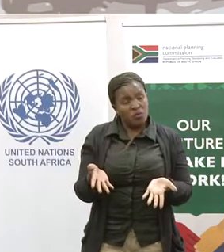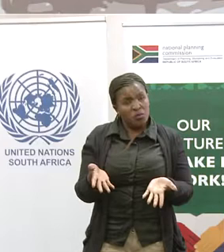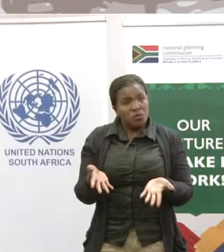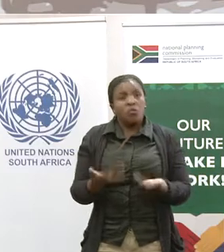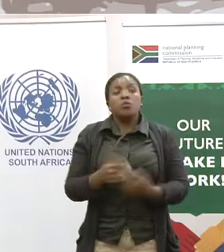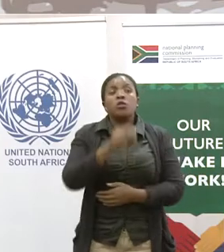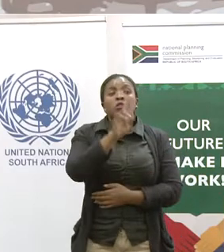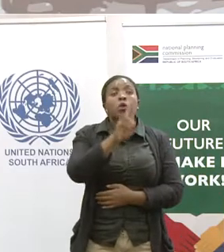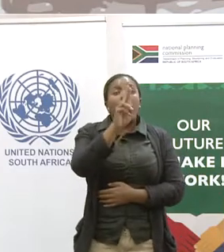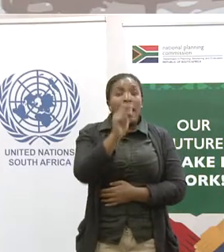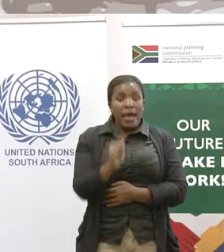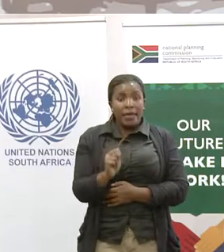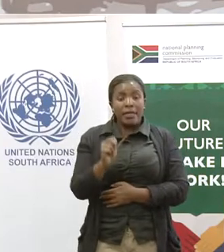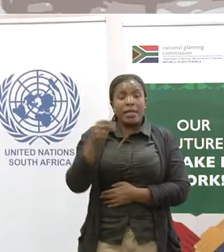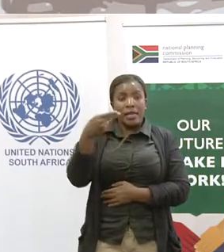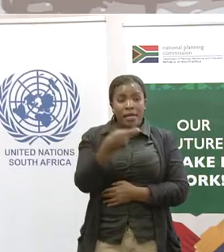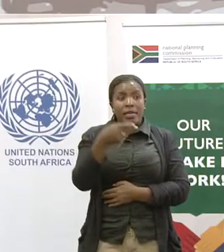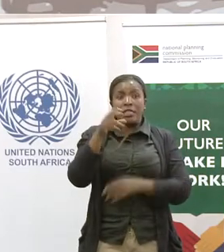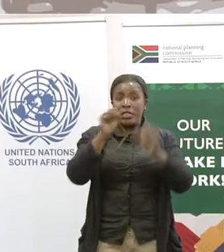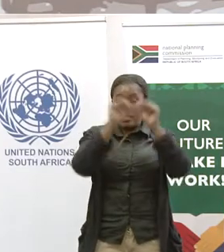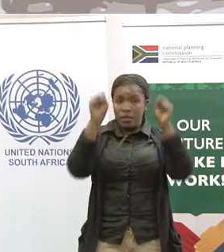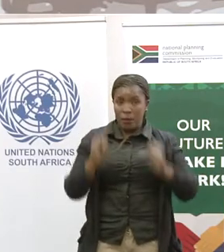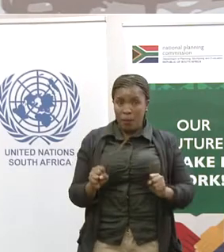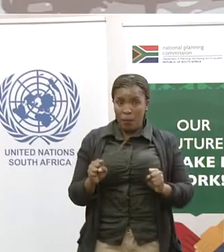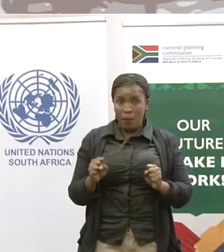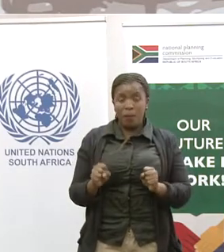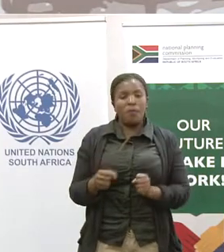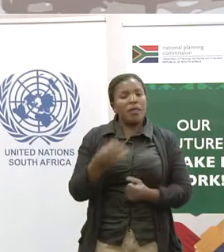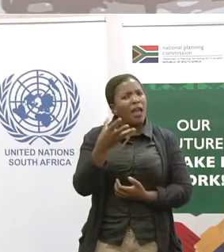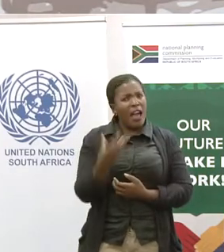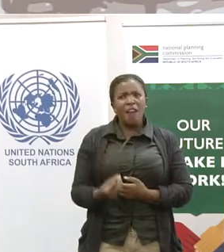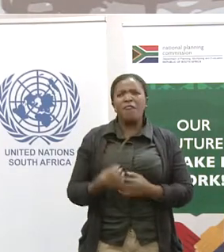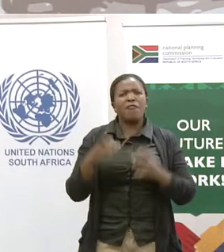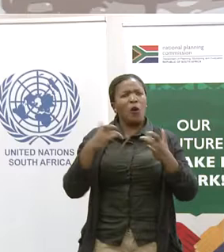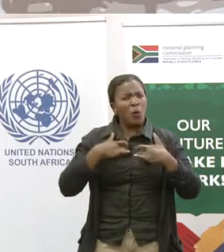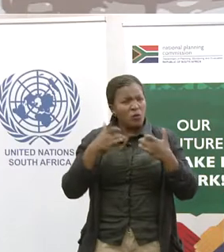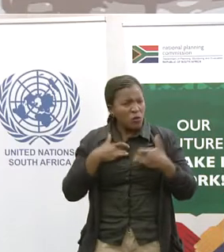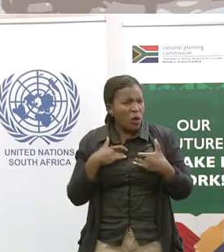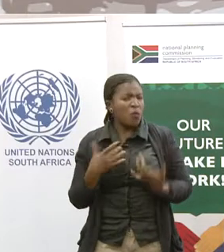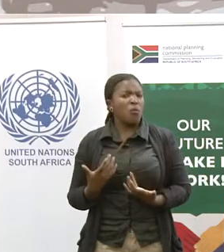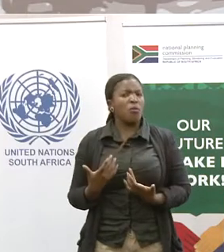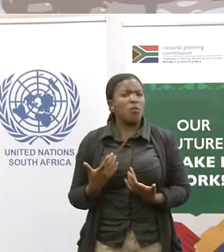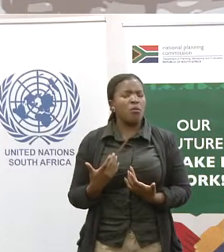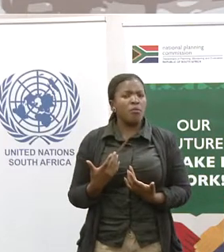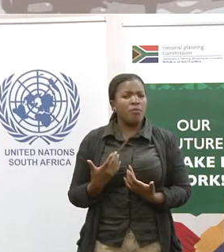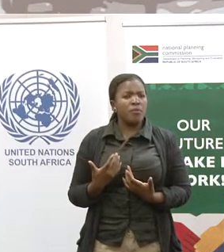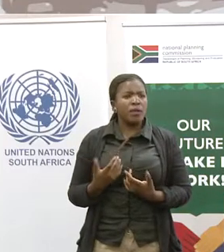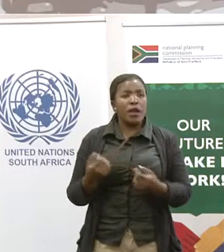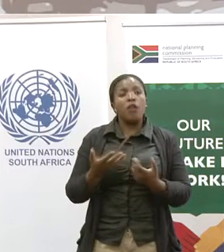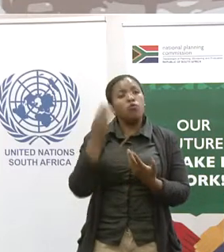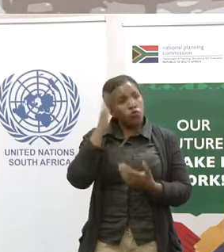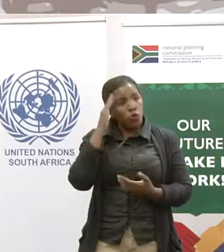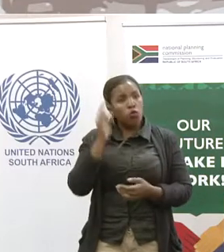The United Nations human rights system has and continues to express concern, though through the